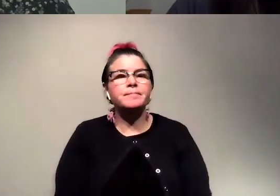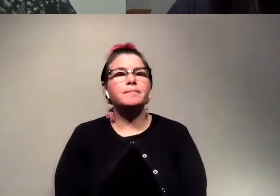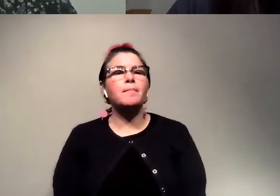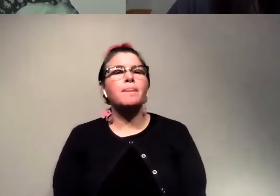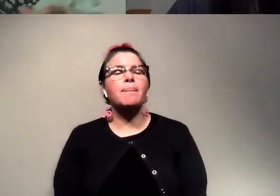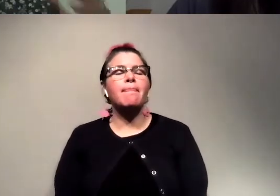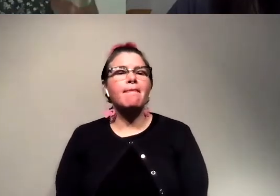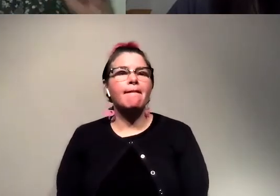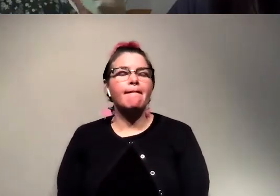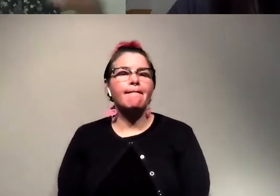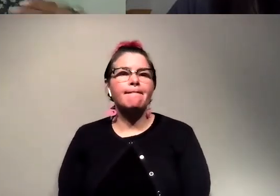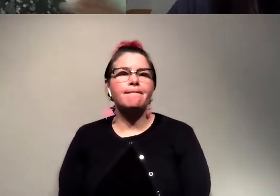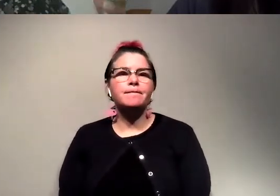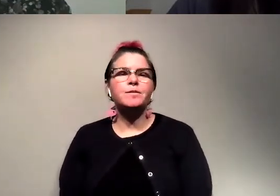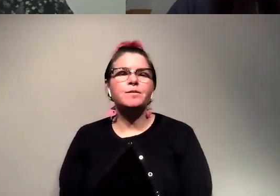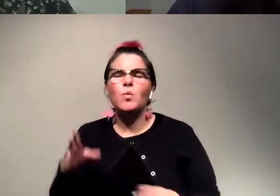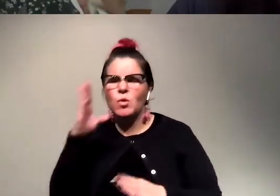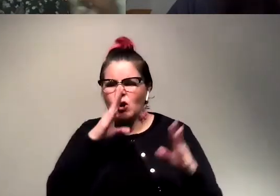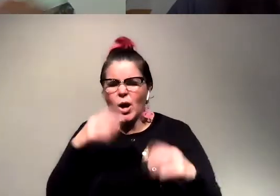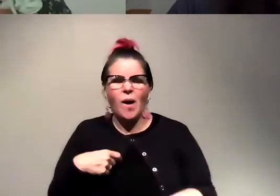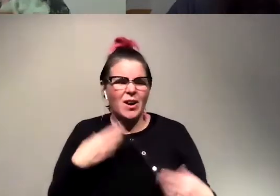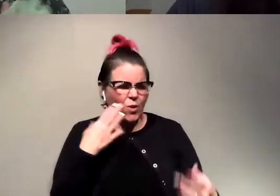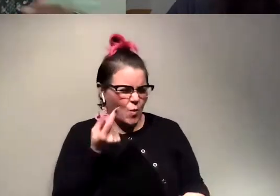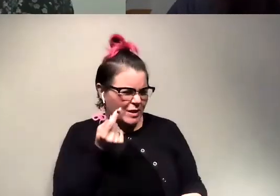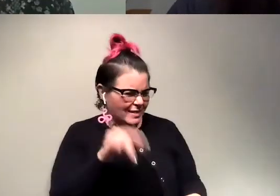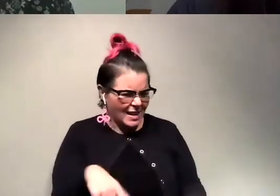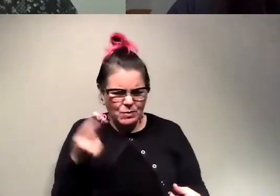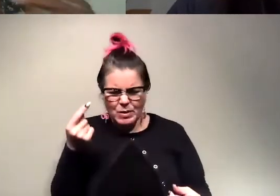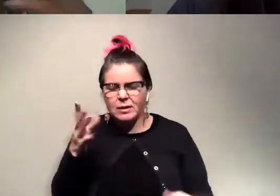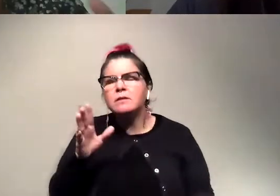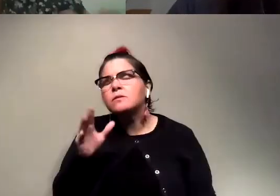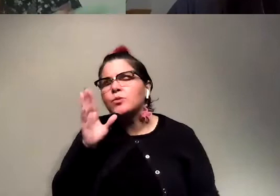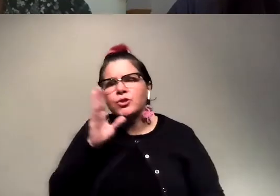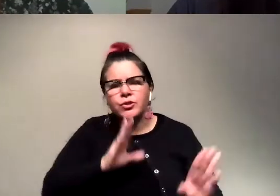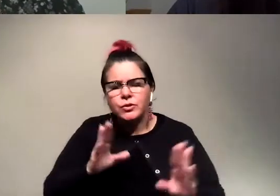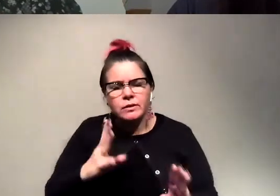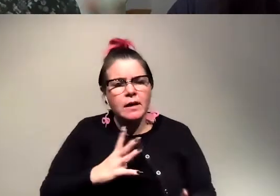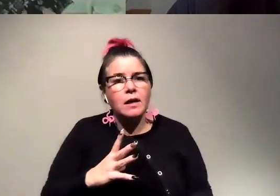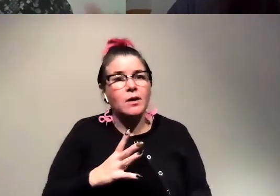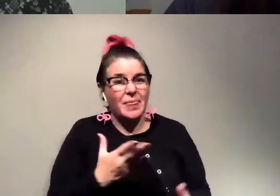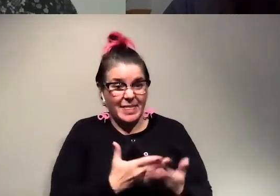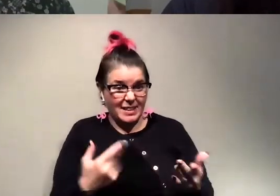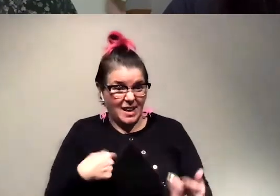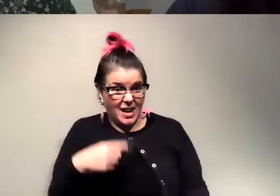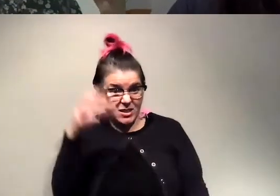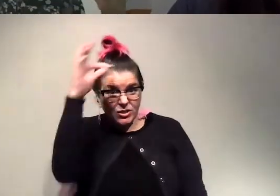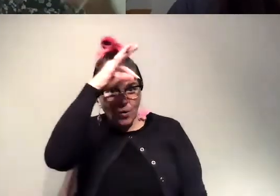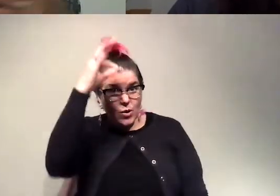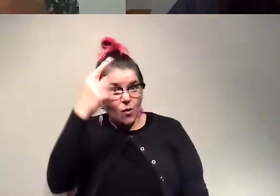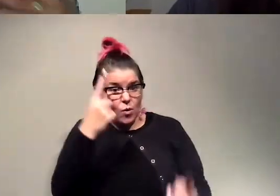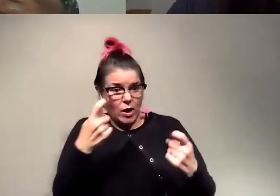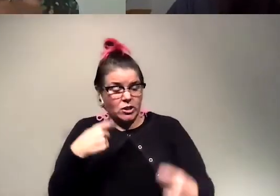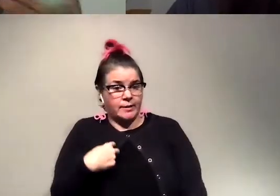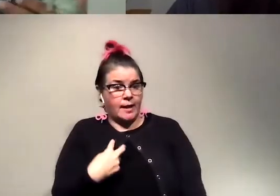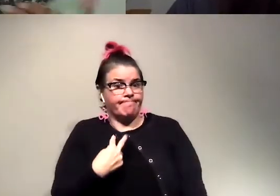worry about like, oh, I don't know what this is, I don't know what that is. As you saw, there's things that I don't know, or questions that I